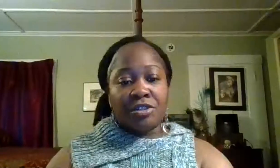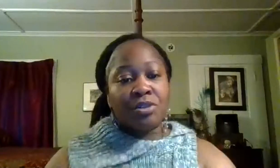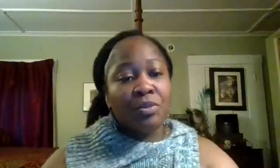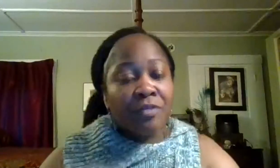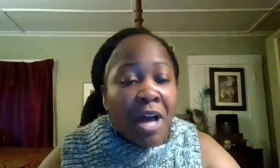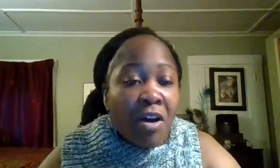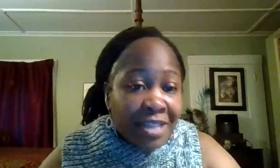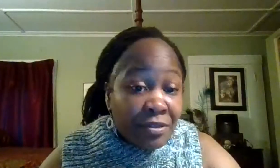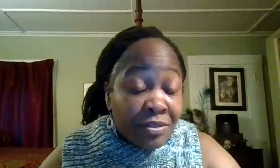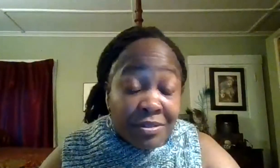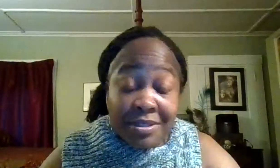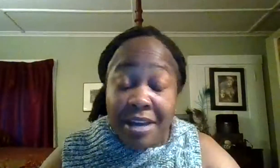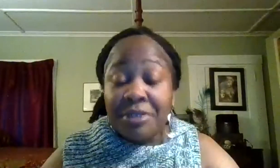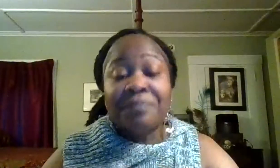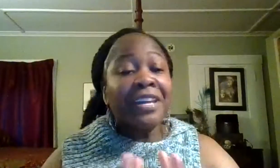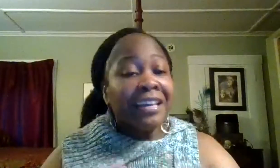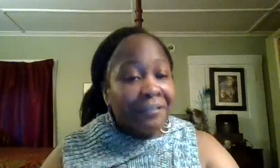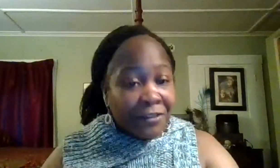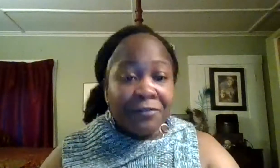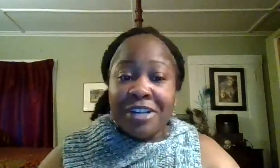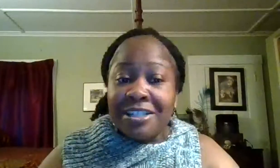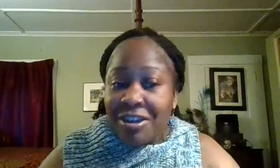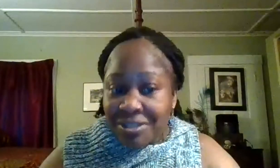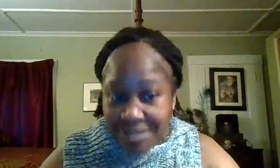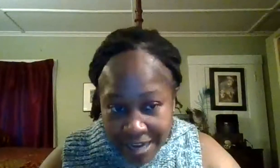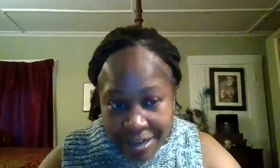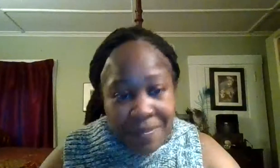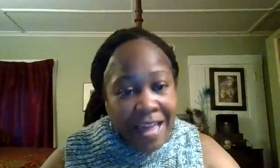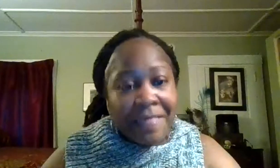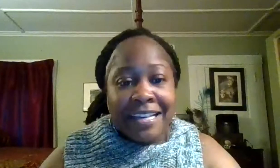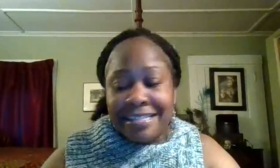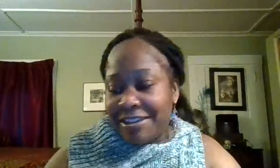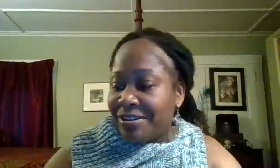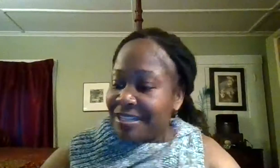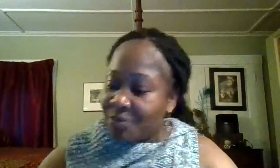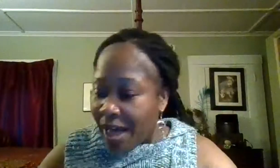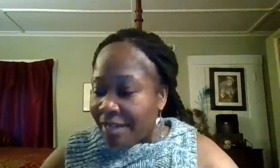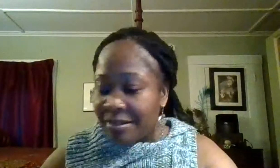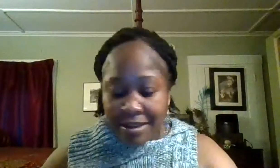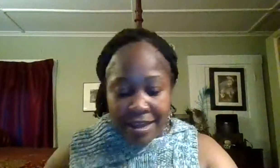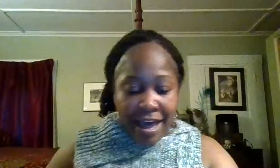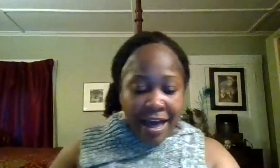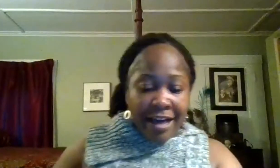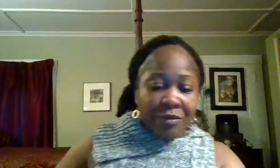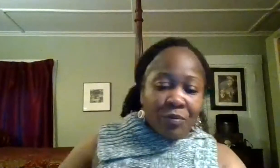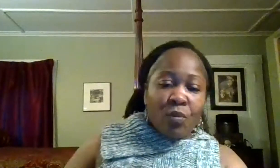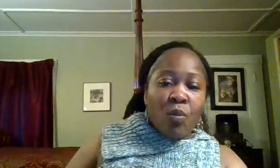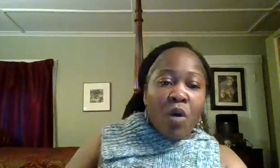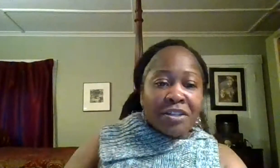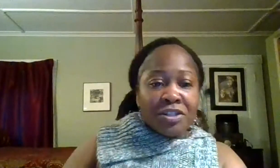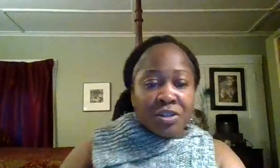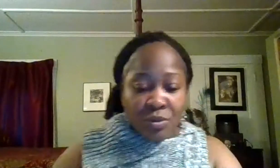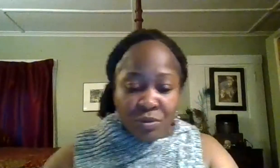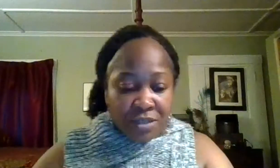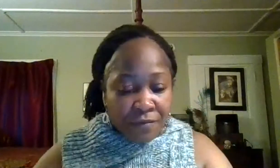on to the Vermont Arts Council's newsletter, feel free to also sign up. That link is there as well.